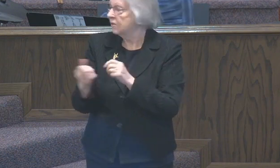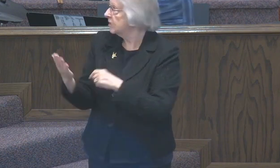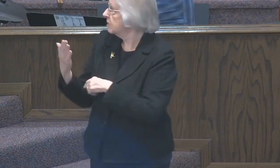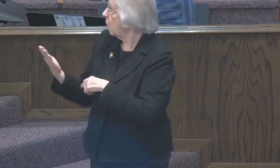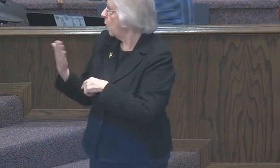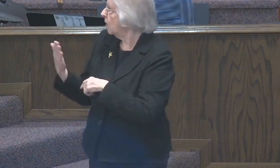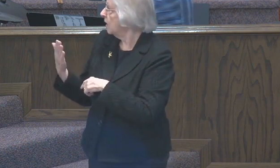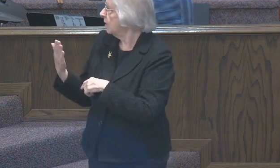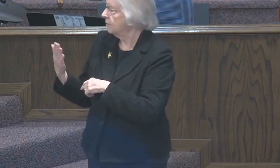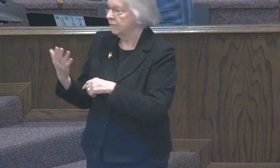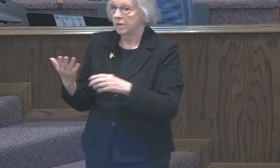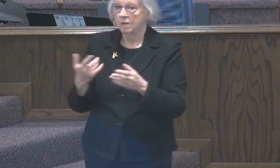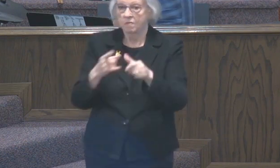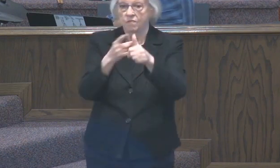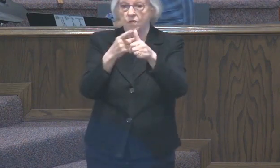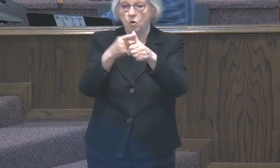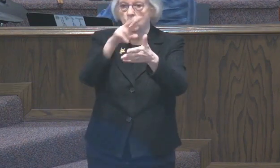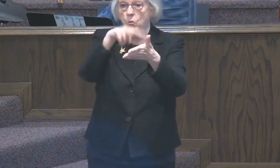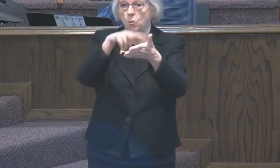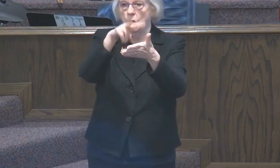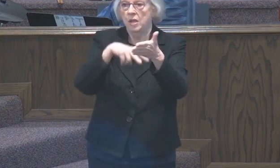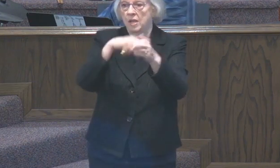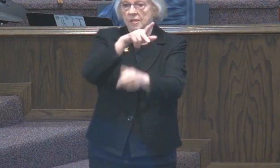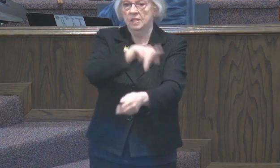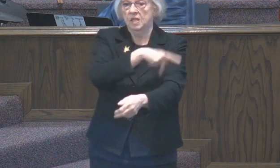I'll read Psalm 119.